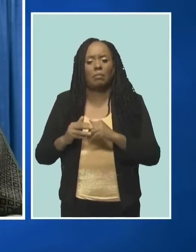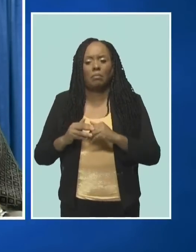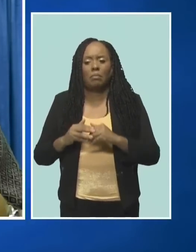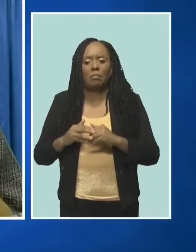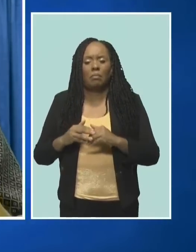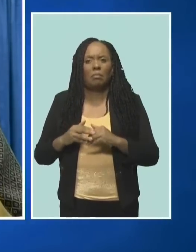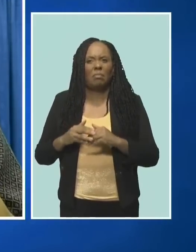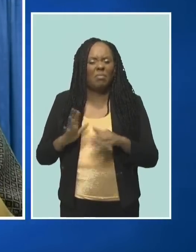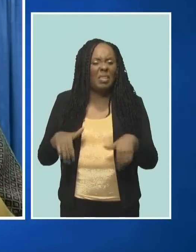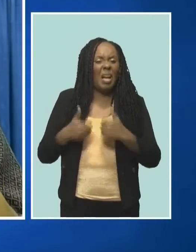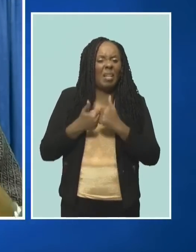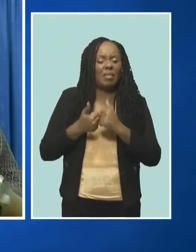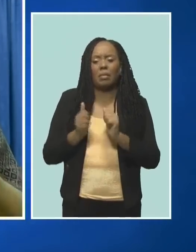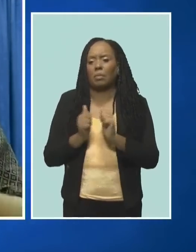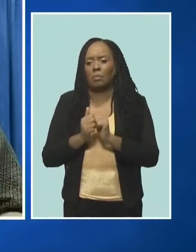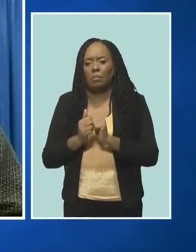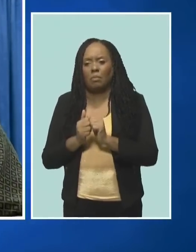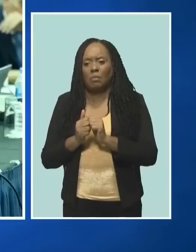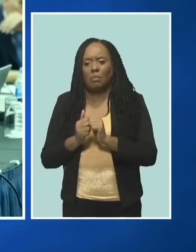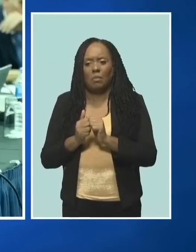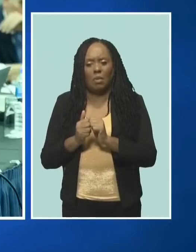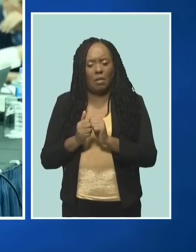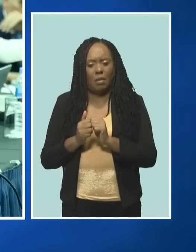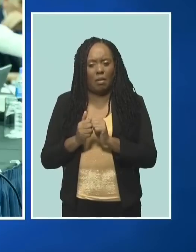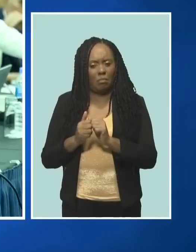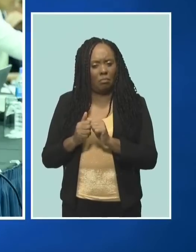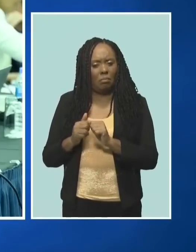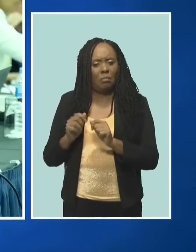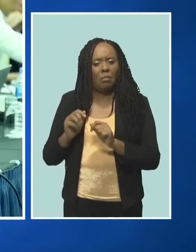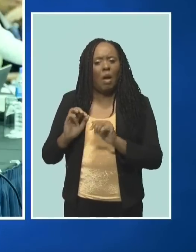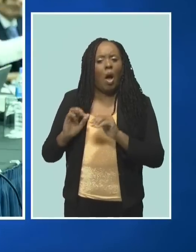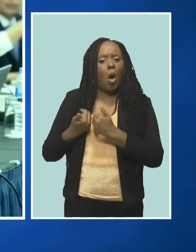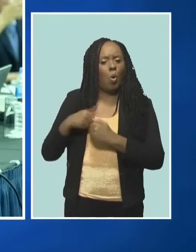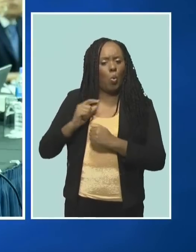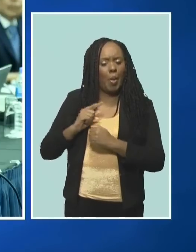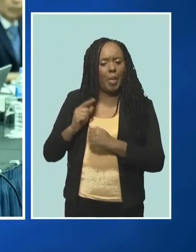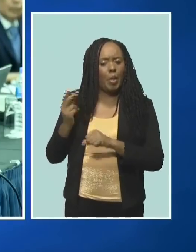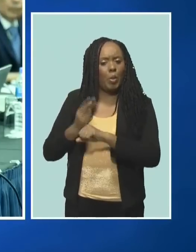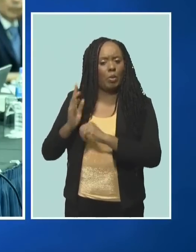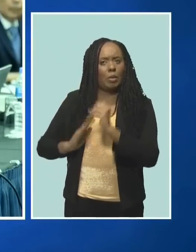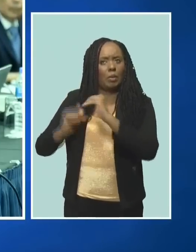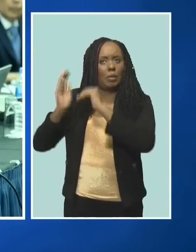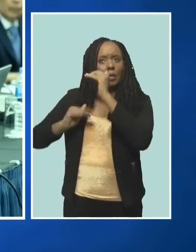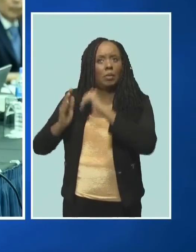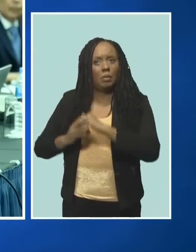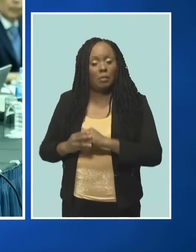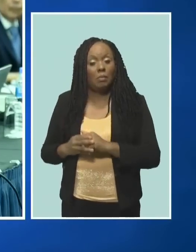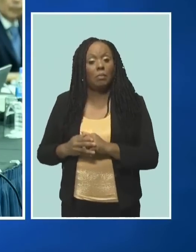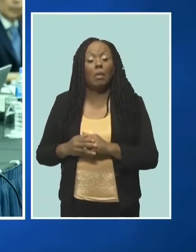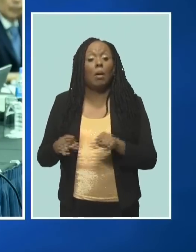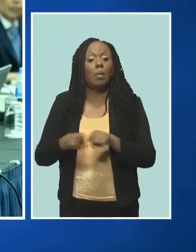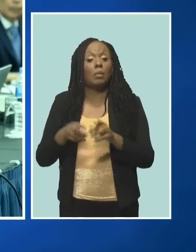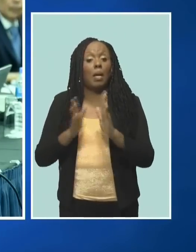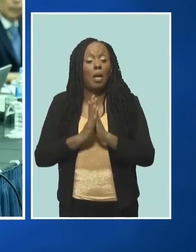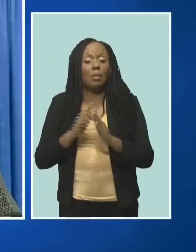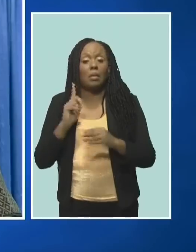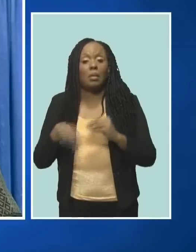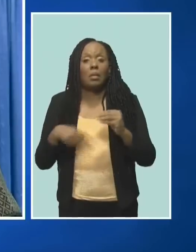With infrastructure a priority, Minister Blackman was asked about the absence of an enforceable building code in Barbados. This was